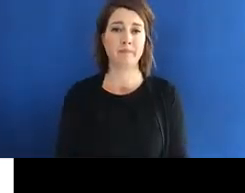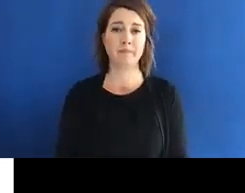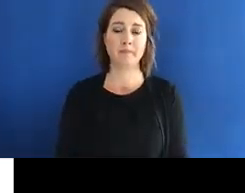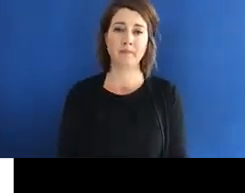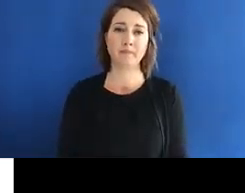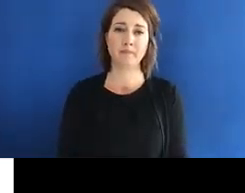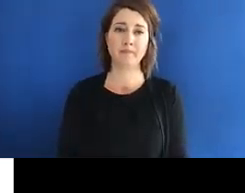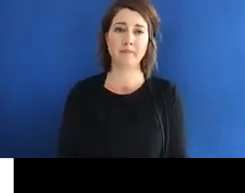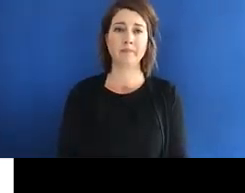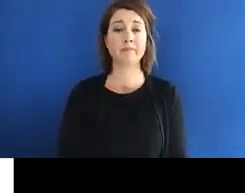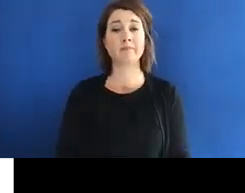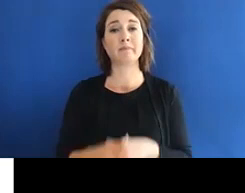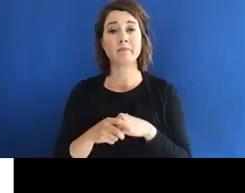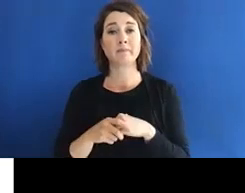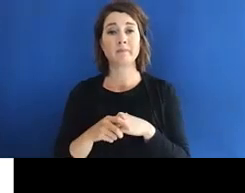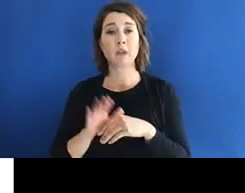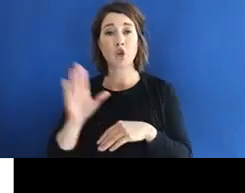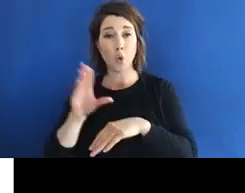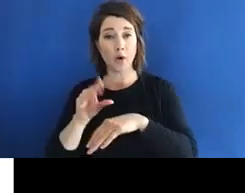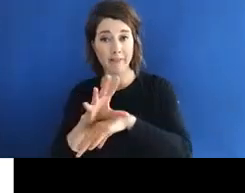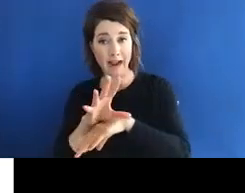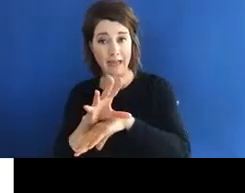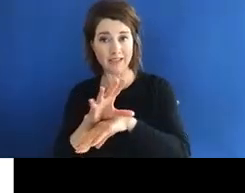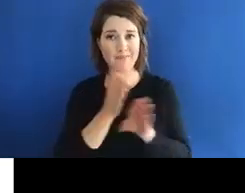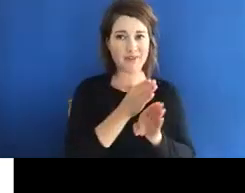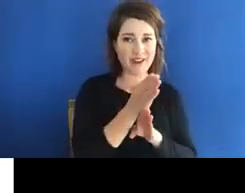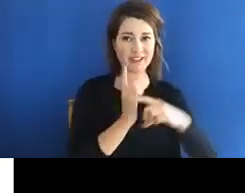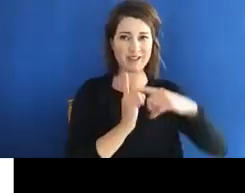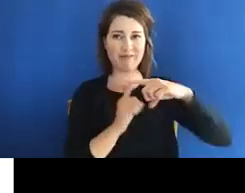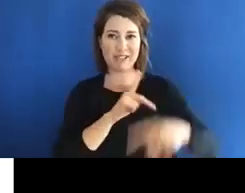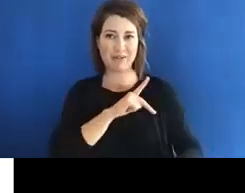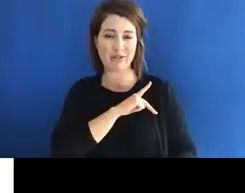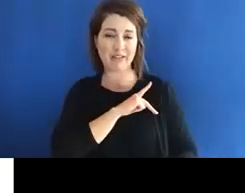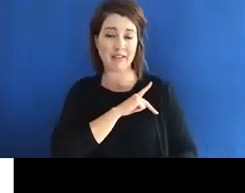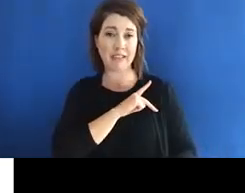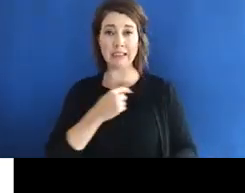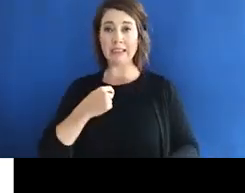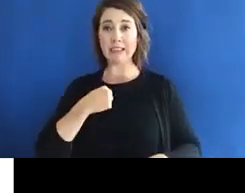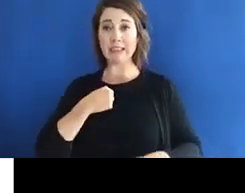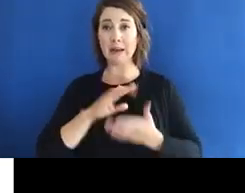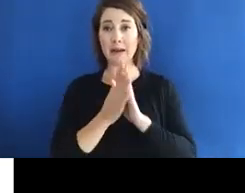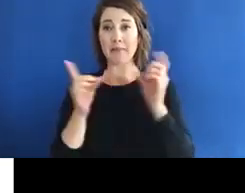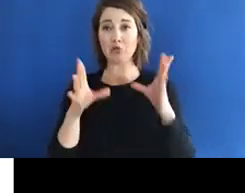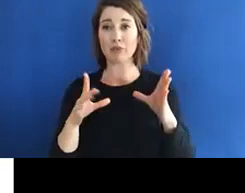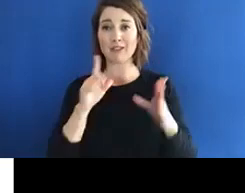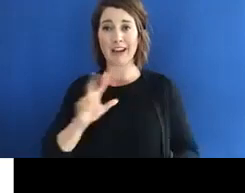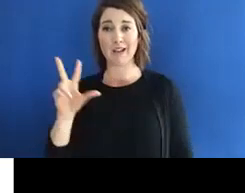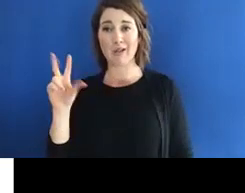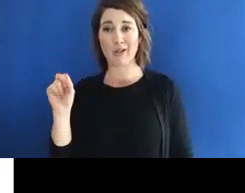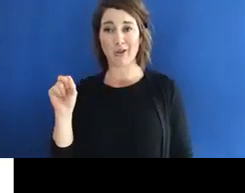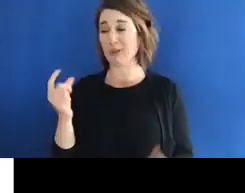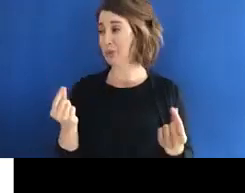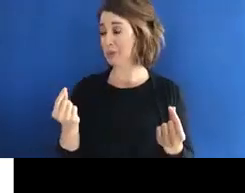what is your advice, professional and personal, to someone who just became a director at age 30? So I would